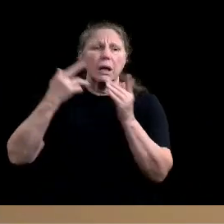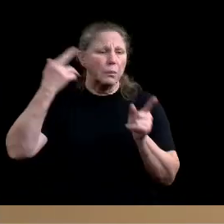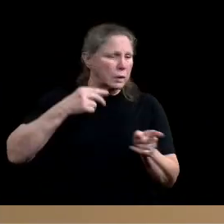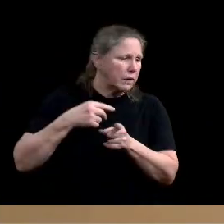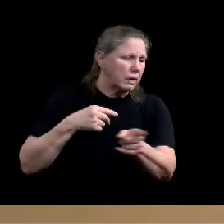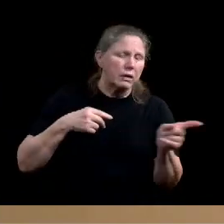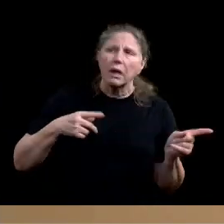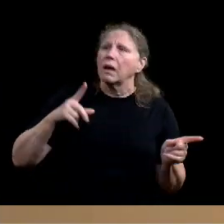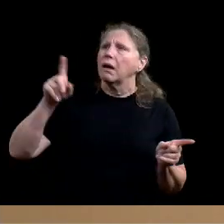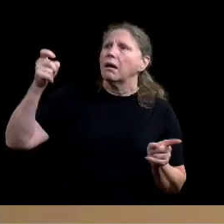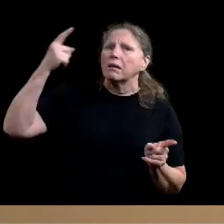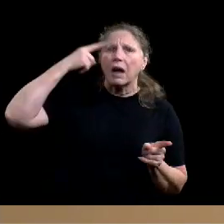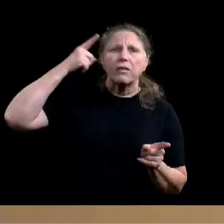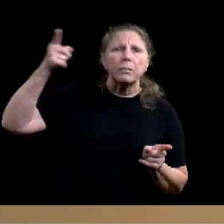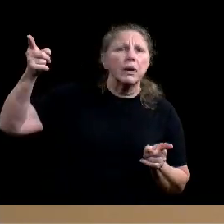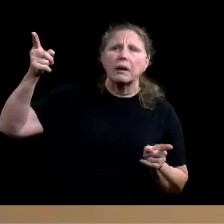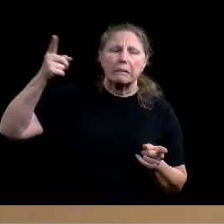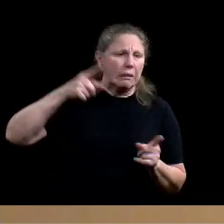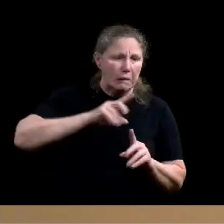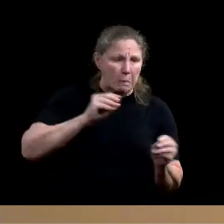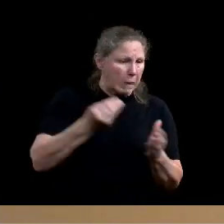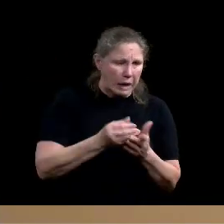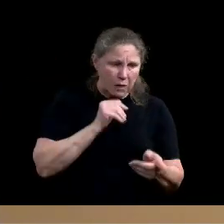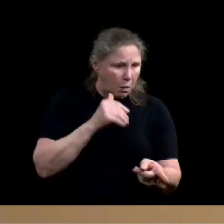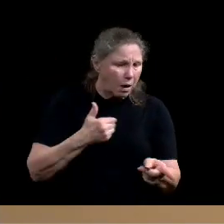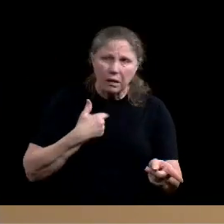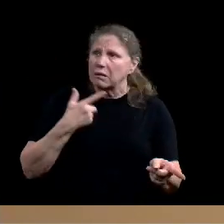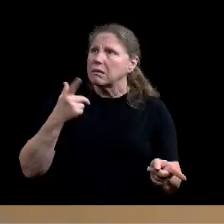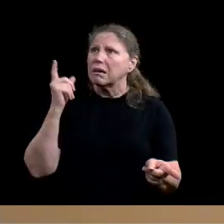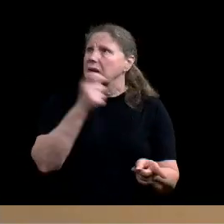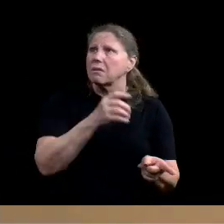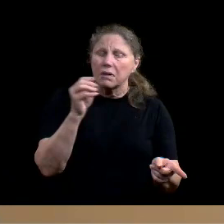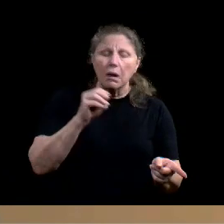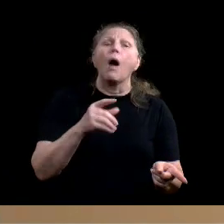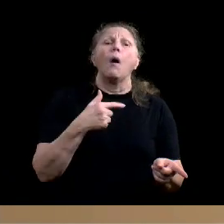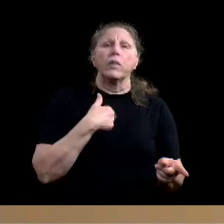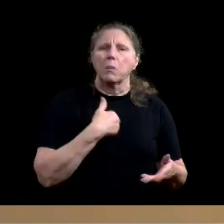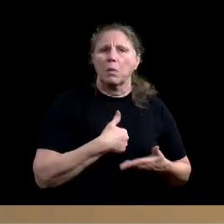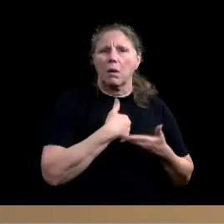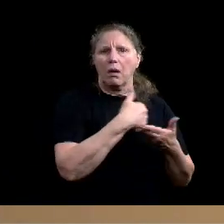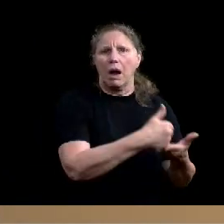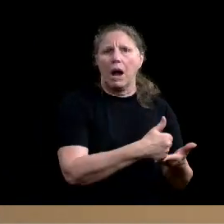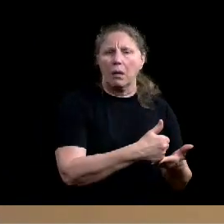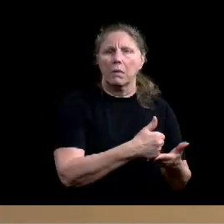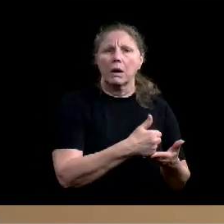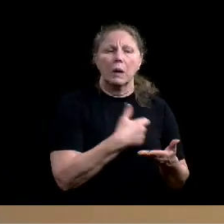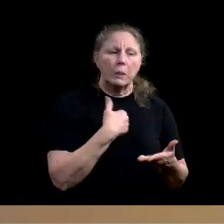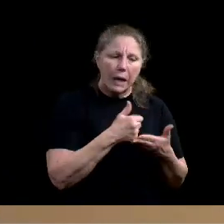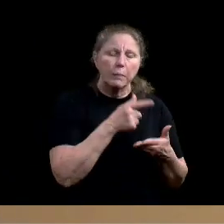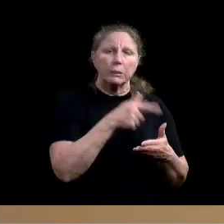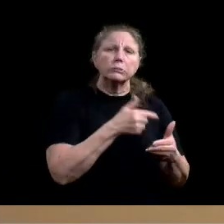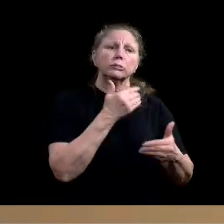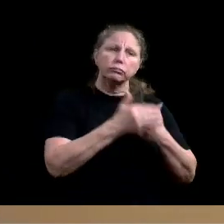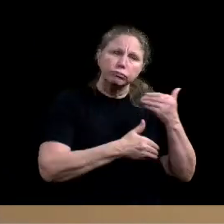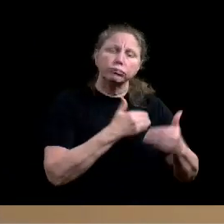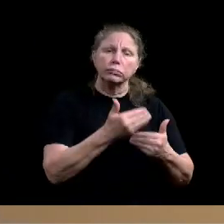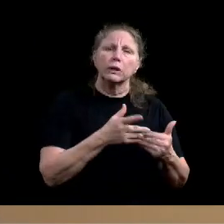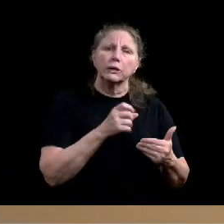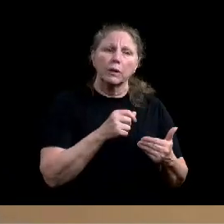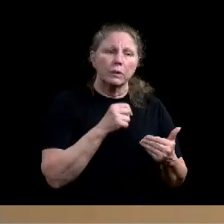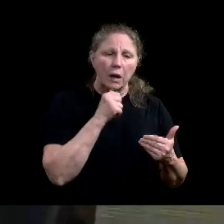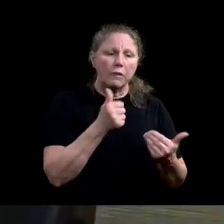fund, a bit of a lifeline to get through this period. And I wish I could give you more detail, but it's just still in development